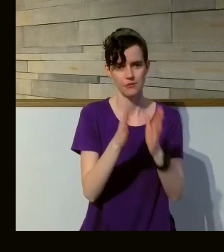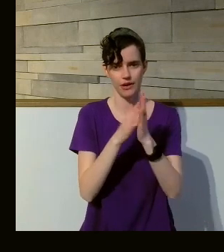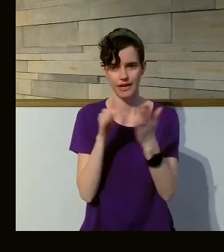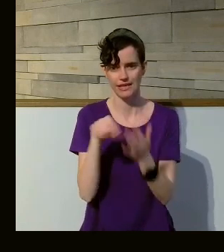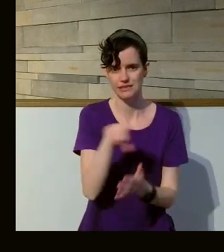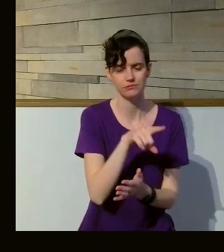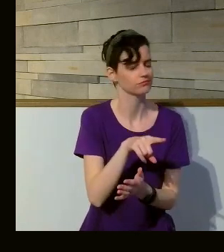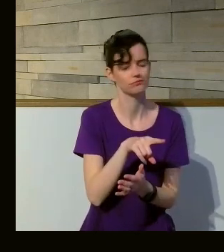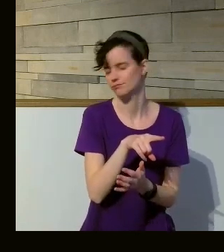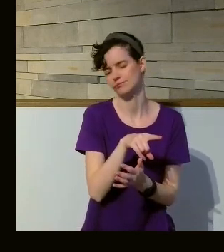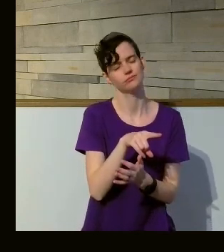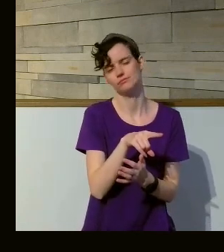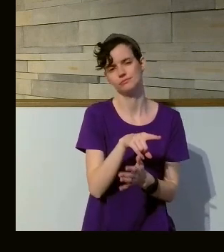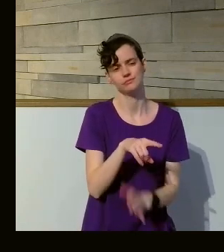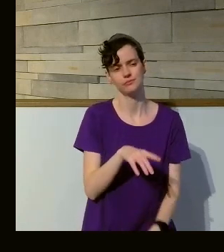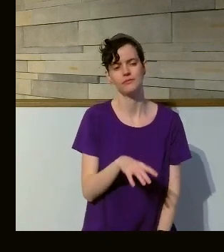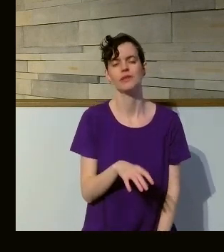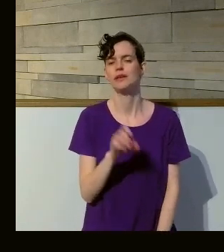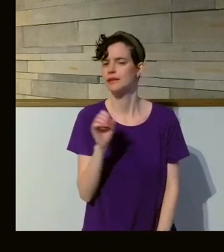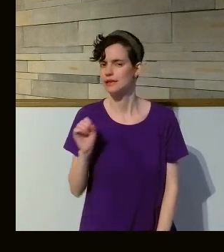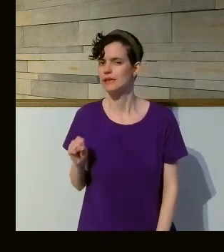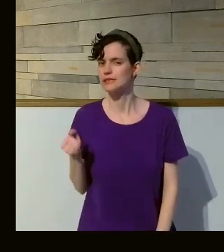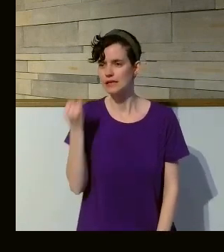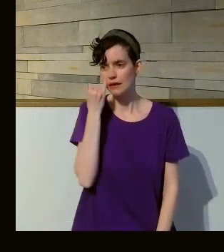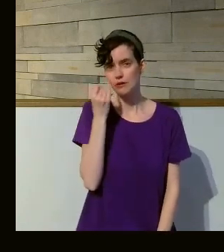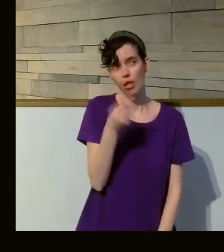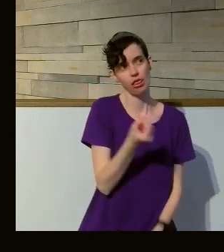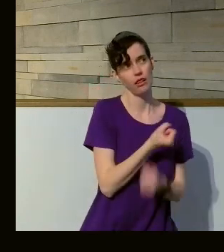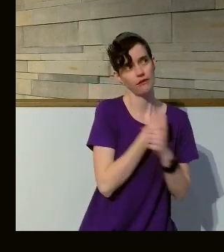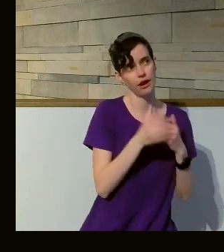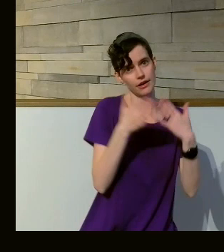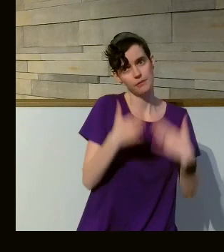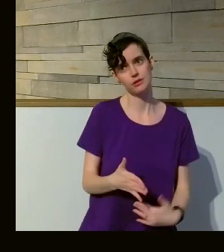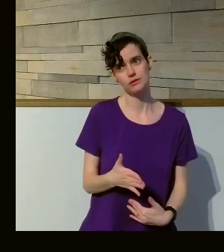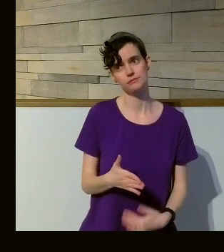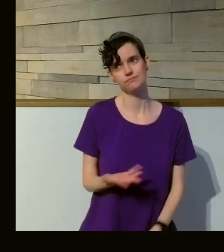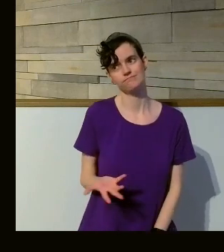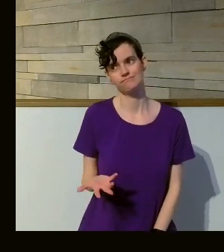them. So, yes, if we just loved our neighbors, folks,